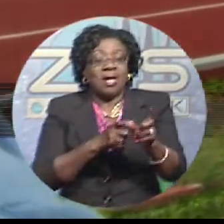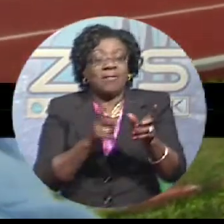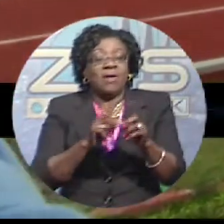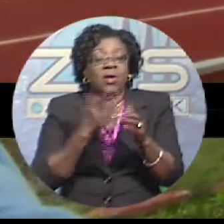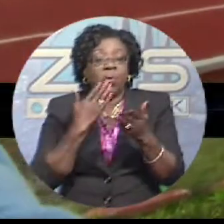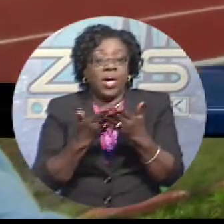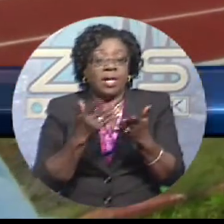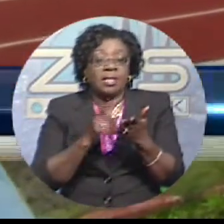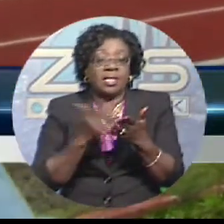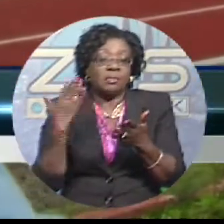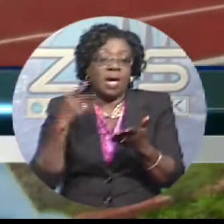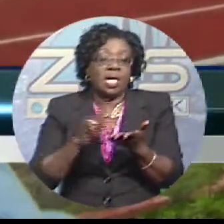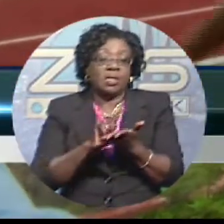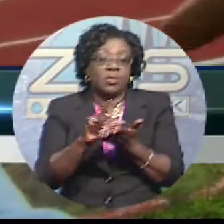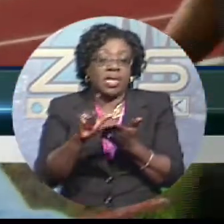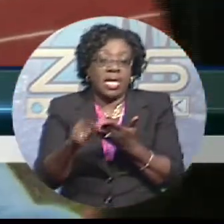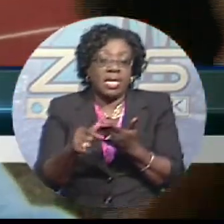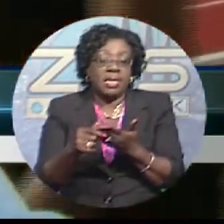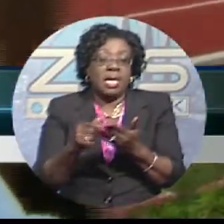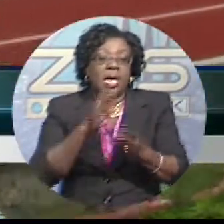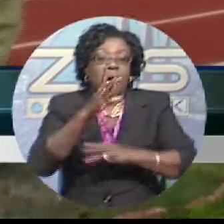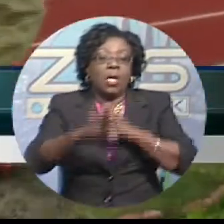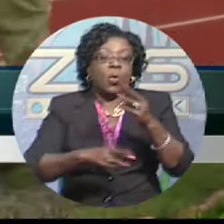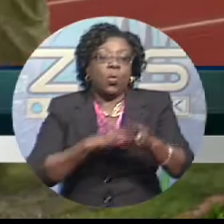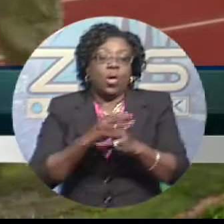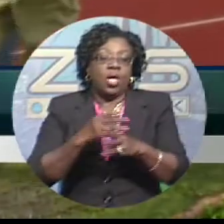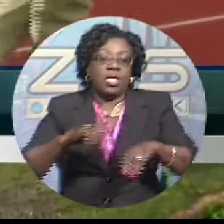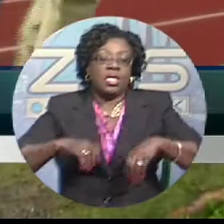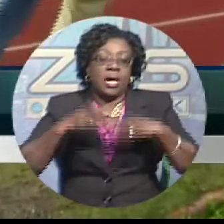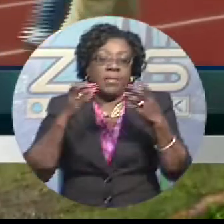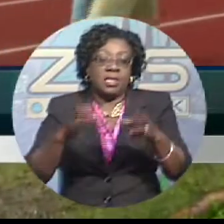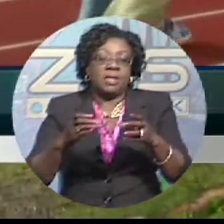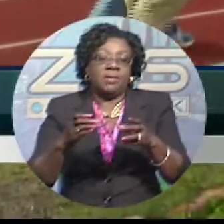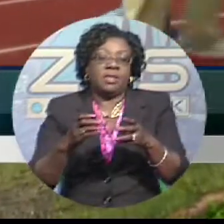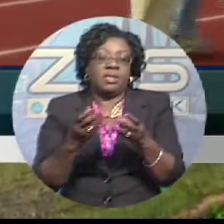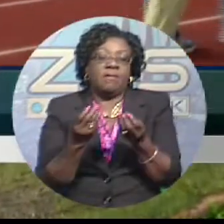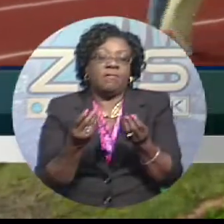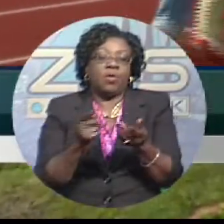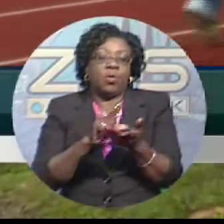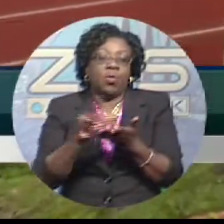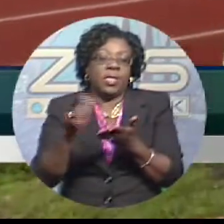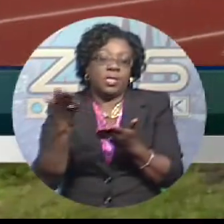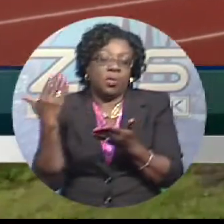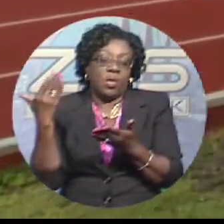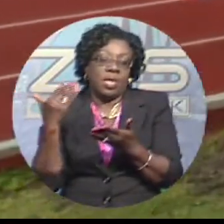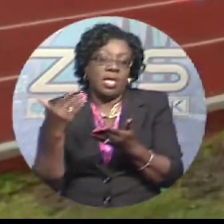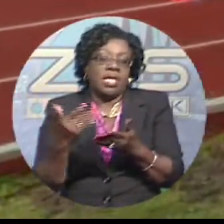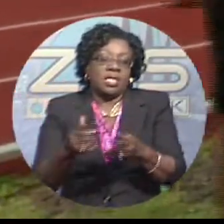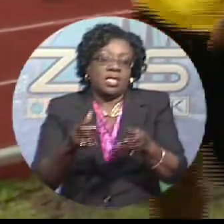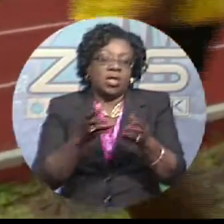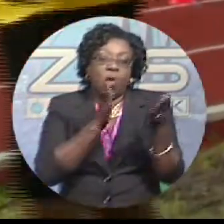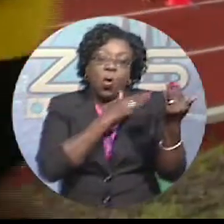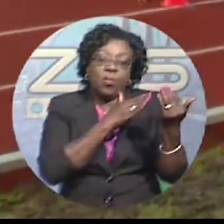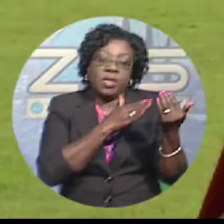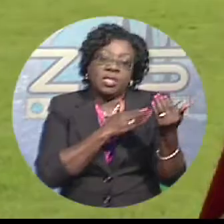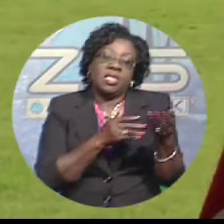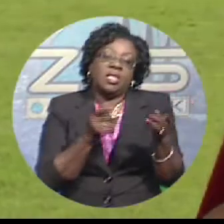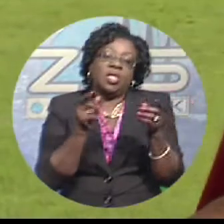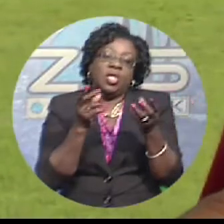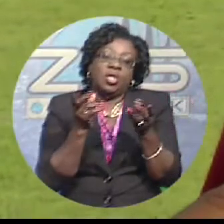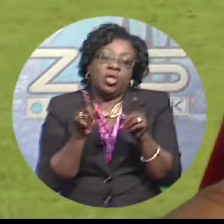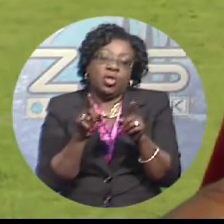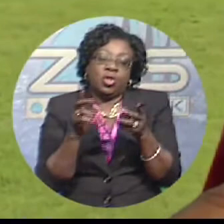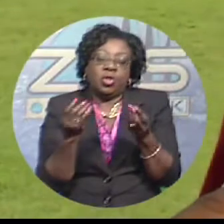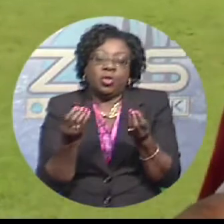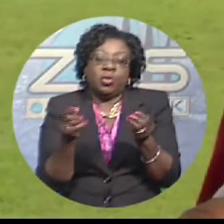saying, you know, the World Championship is 3 months away, and I'm hoping that she'll still be able to maintain that type of shape to be able to get on the podium. When you look